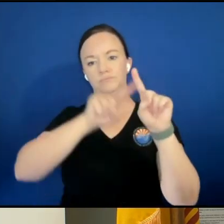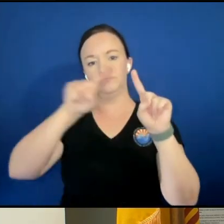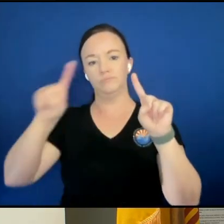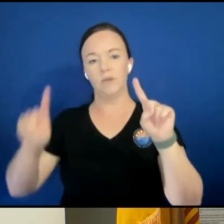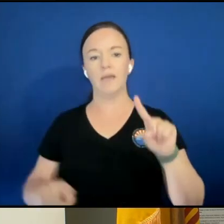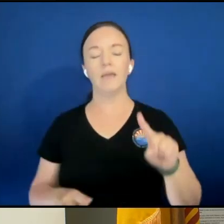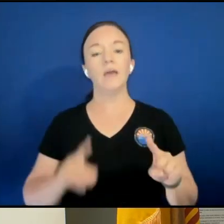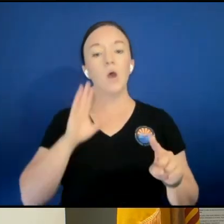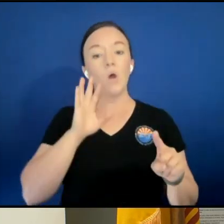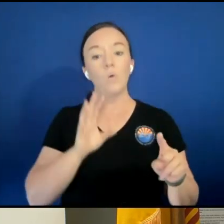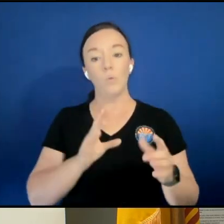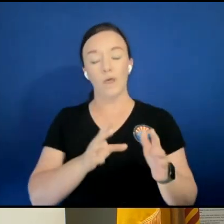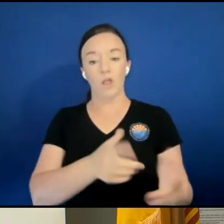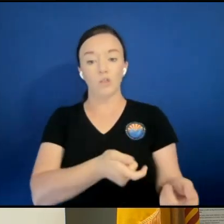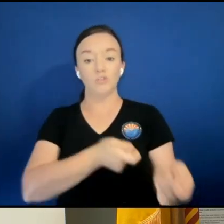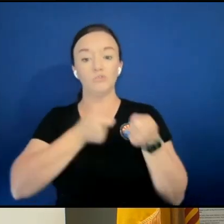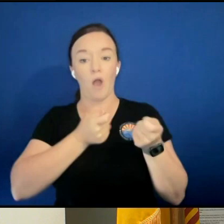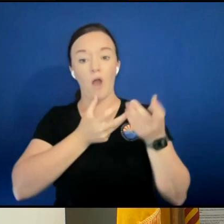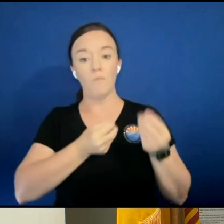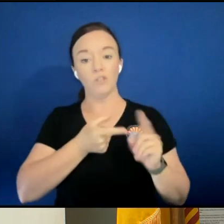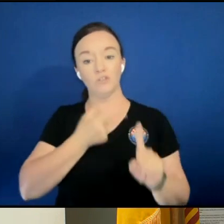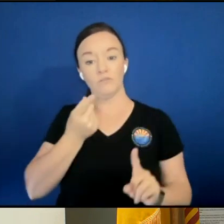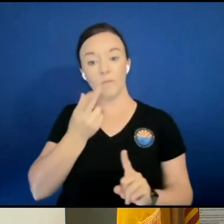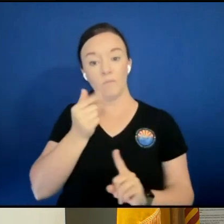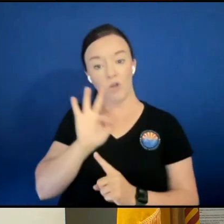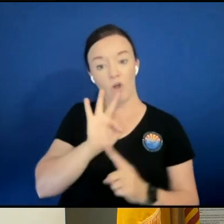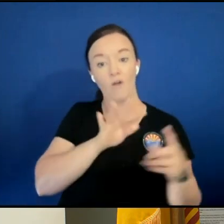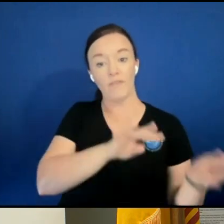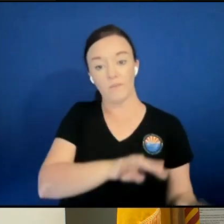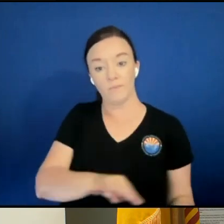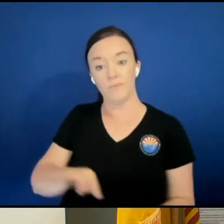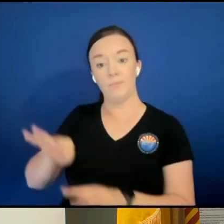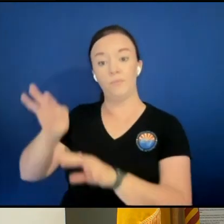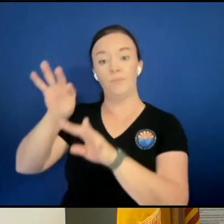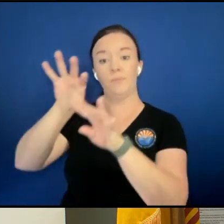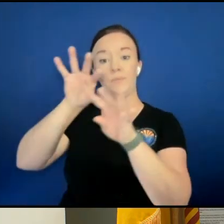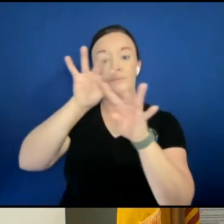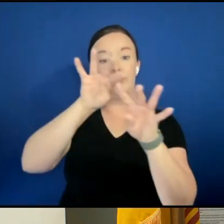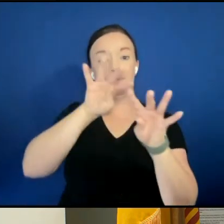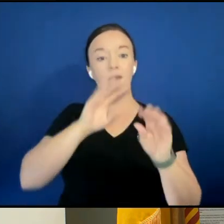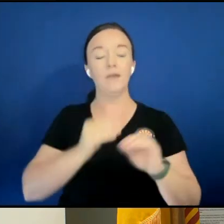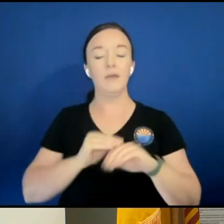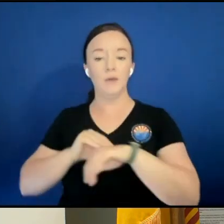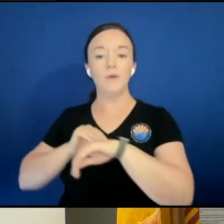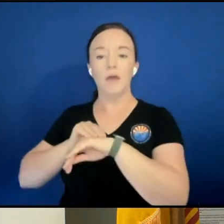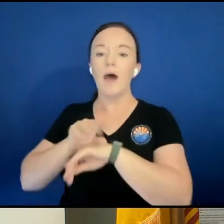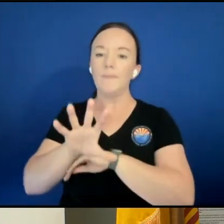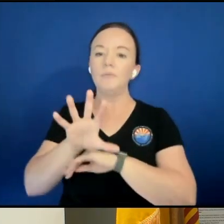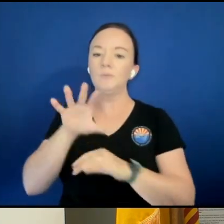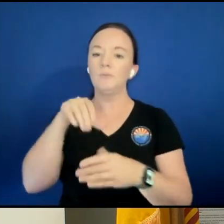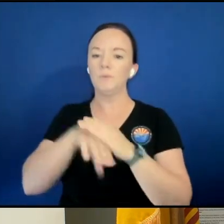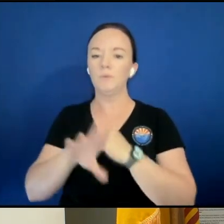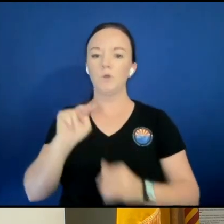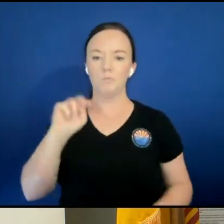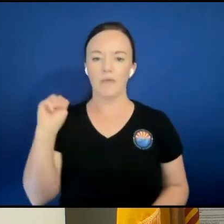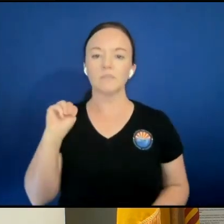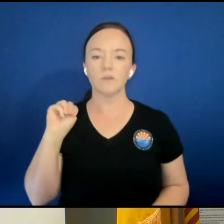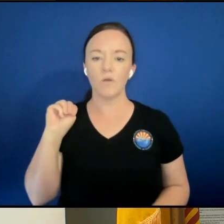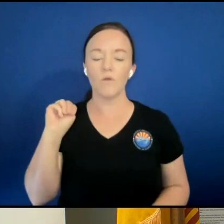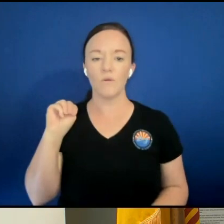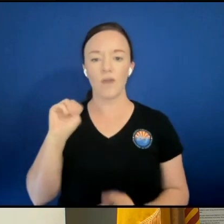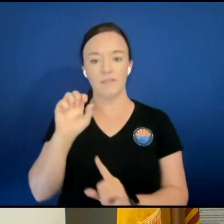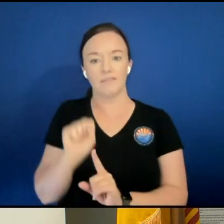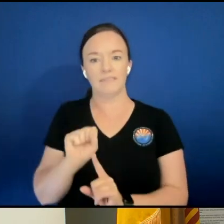draw moisture out of the Gulf of Mexico and start pushing it up here into New Mexico and the rest of the